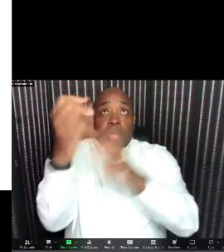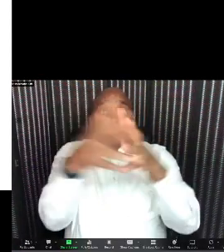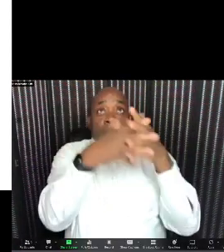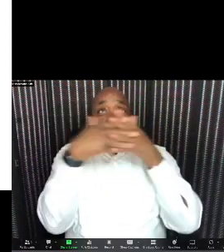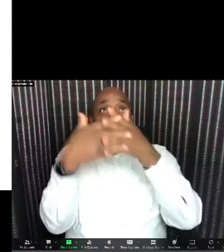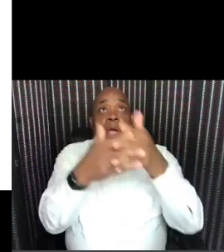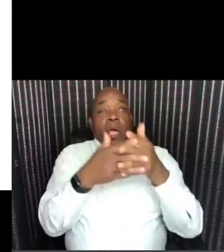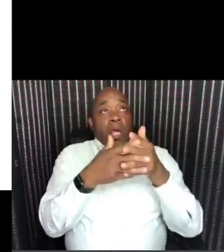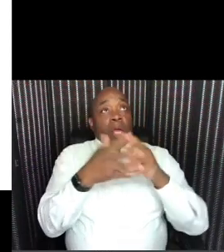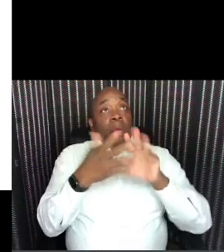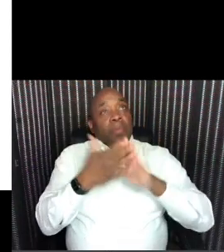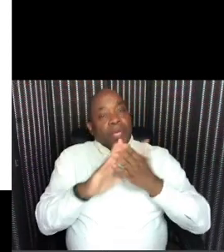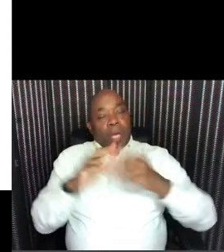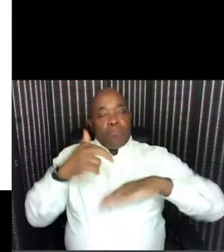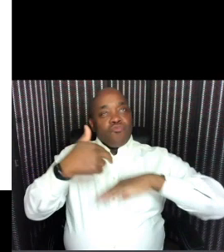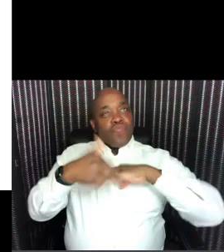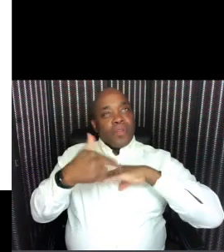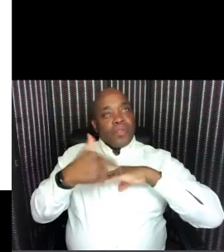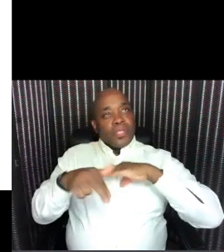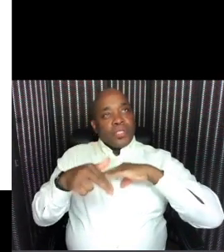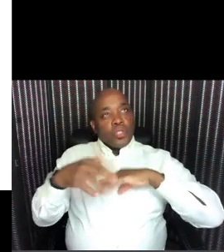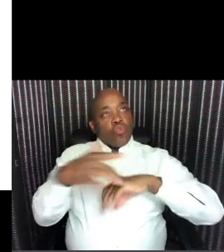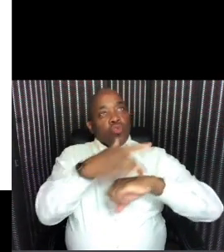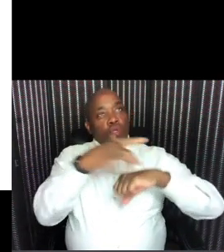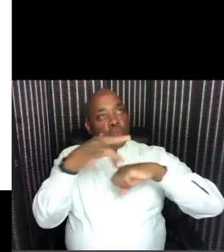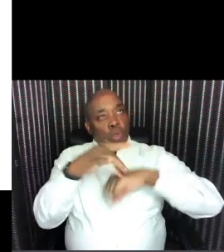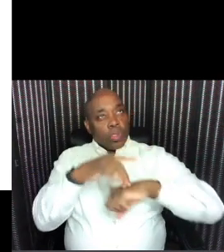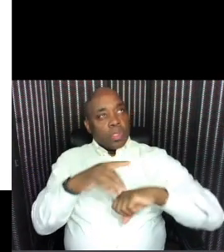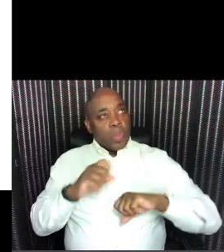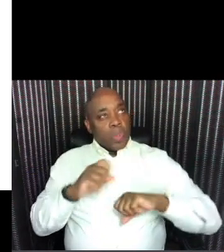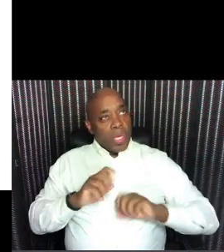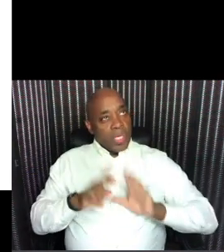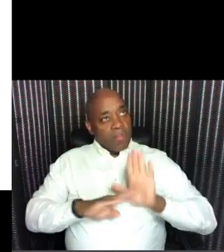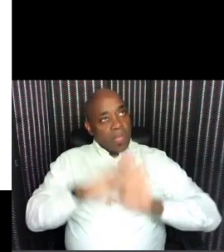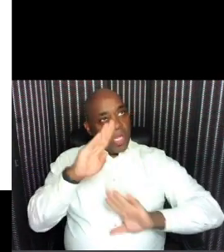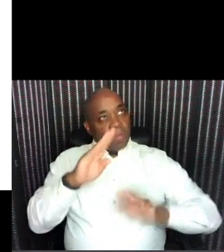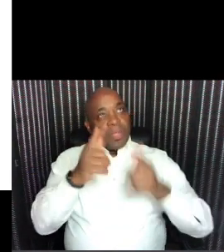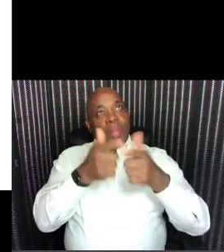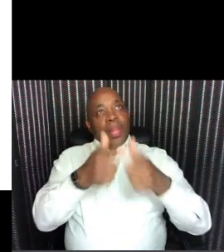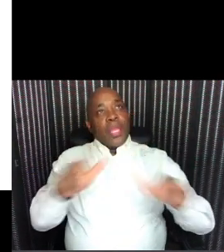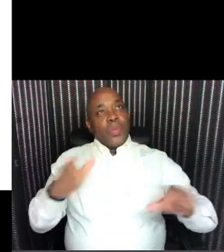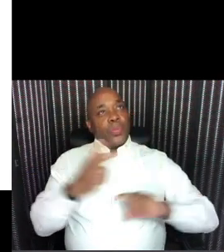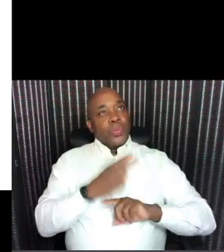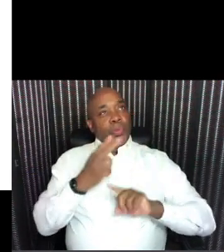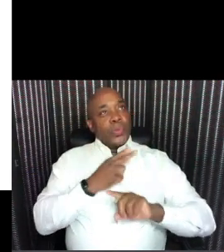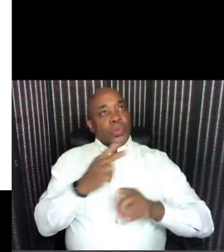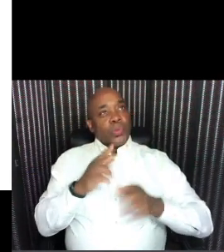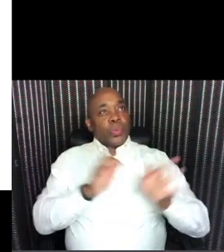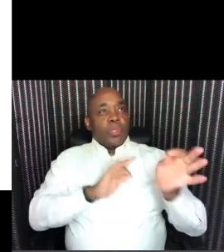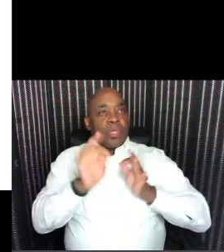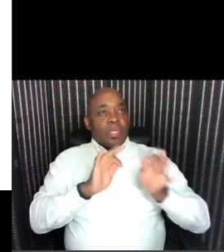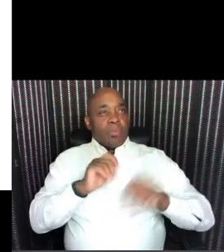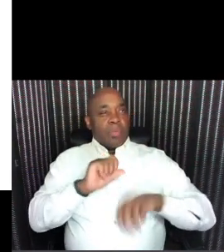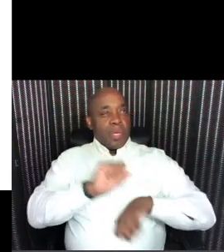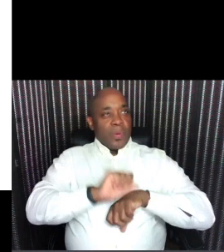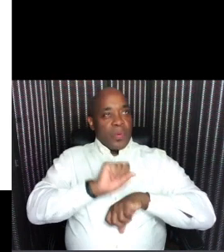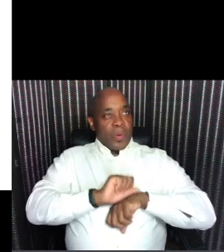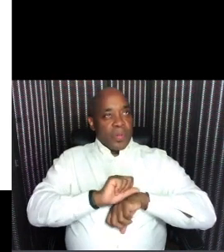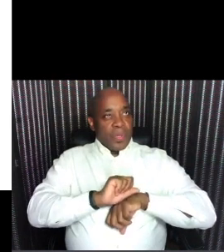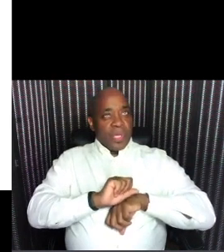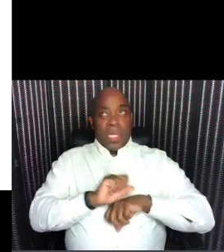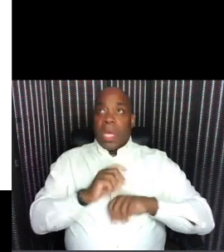and resources for me to have the language to use to talk about my work. Even as I became much more engaged in digital